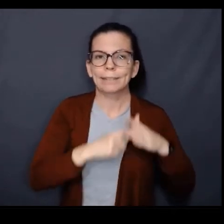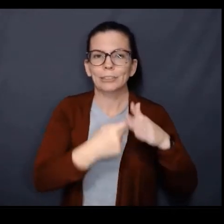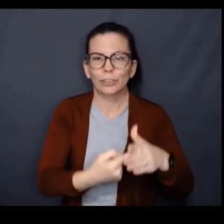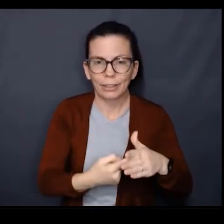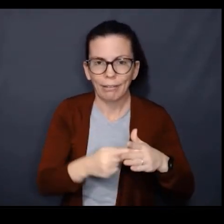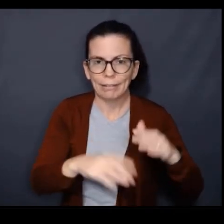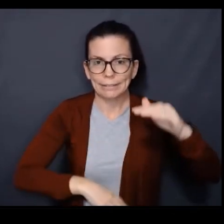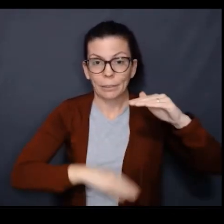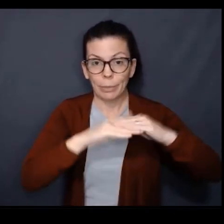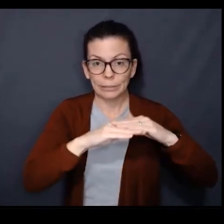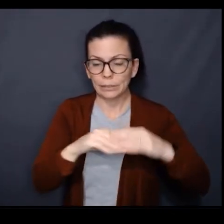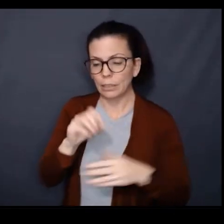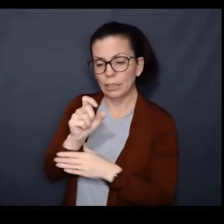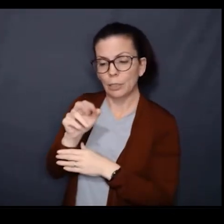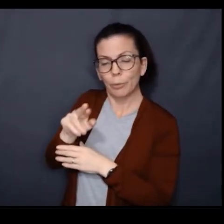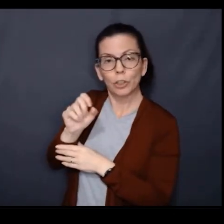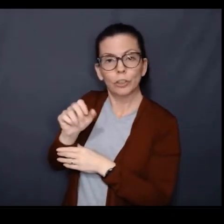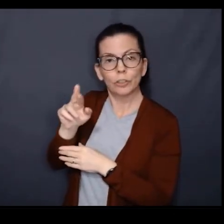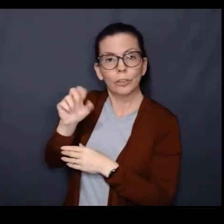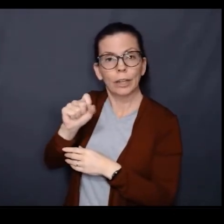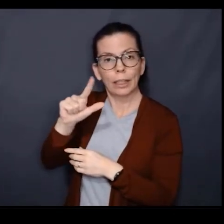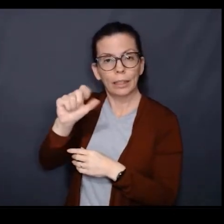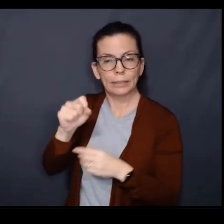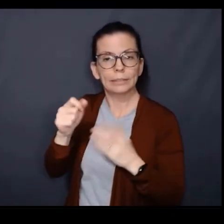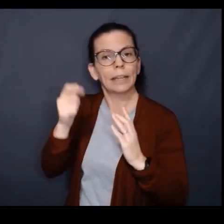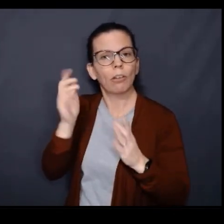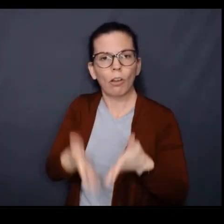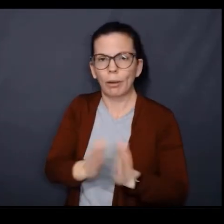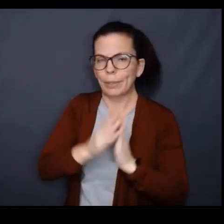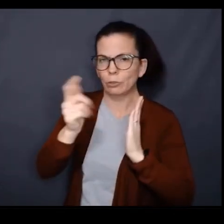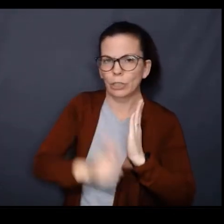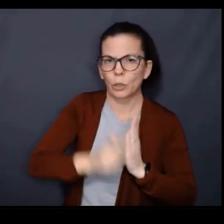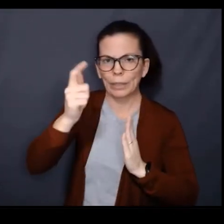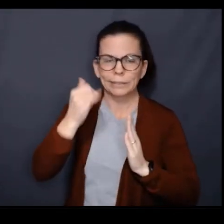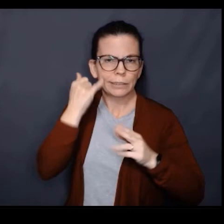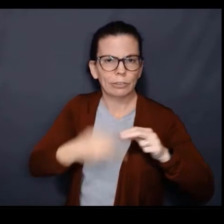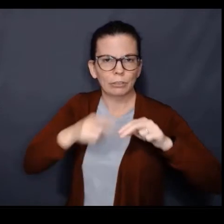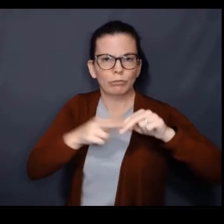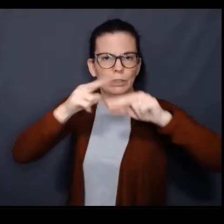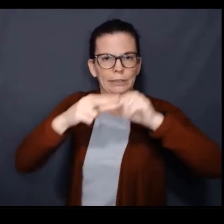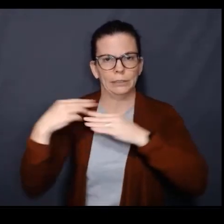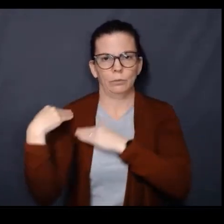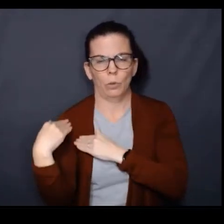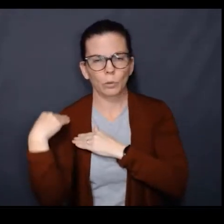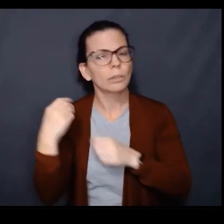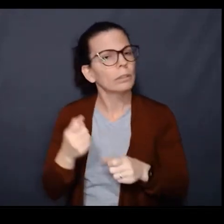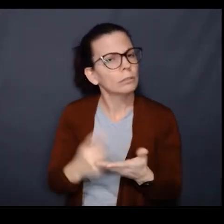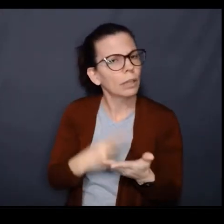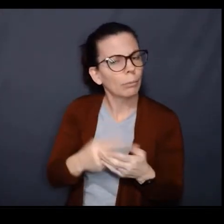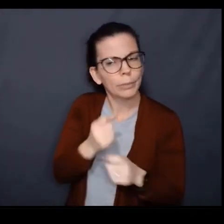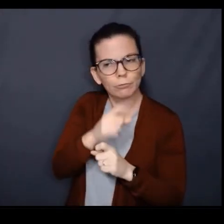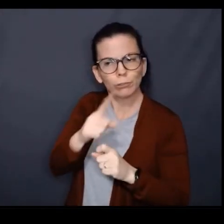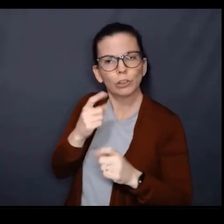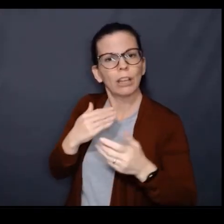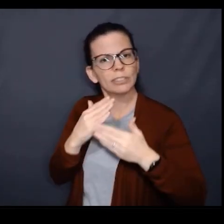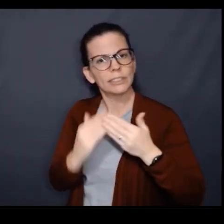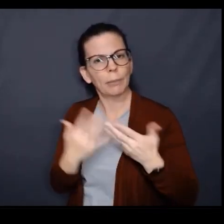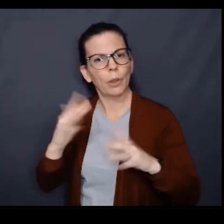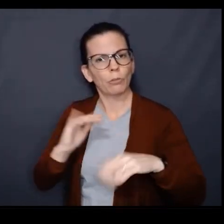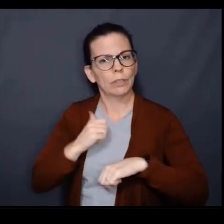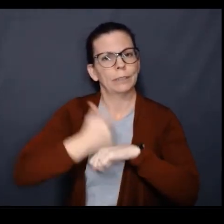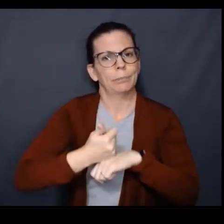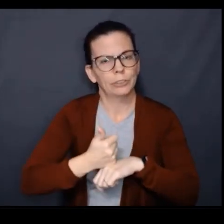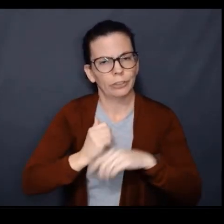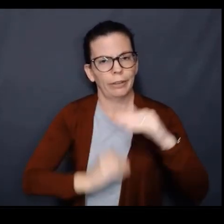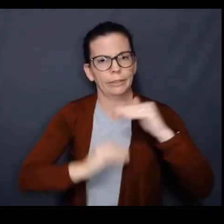about pre-initialized capacity. While EMR Serverless can automatically request more capacity with increasing workloads, sometimes you want to ensure you have a